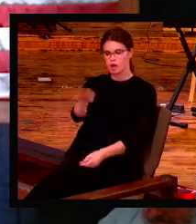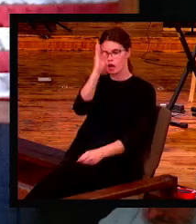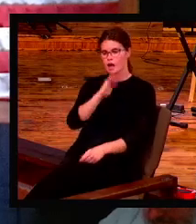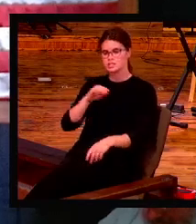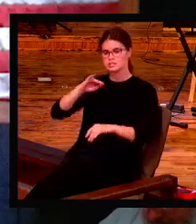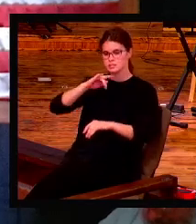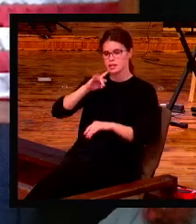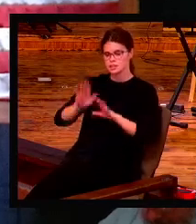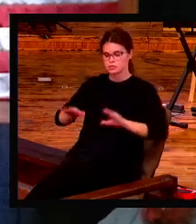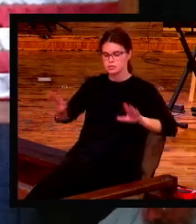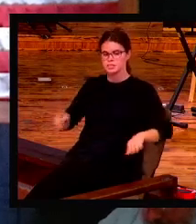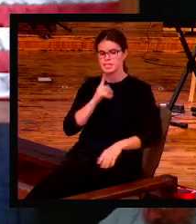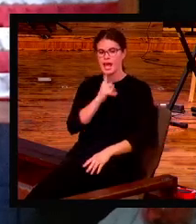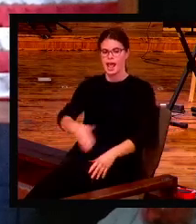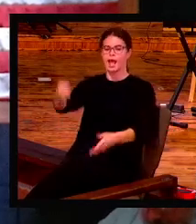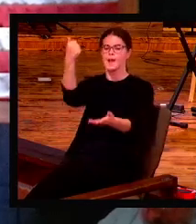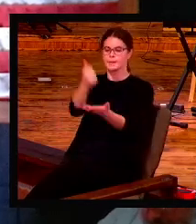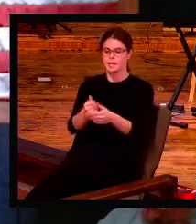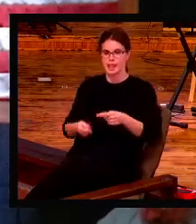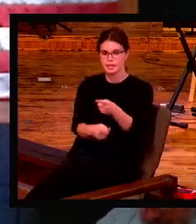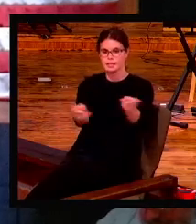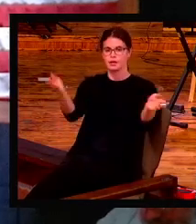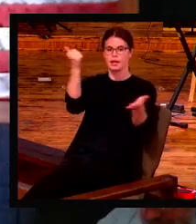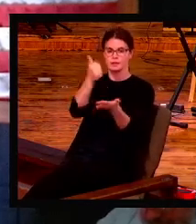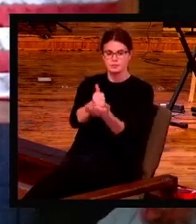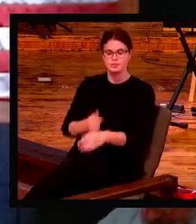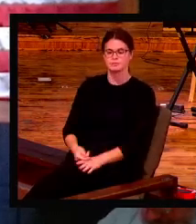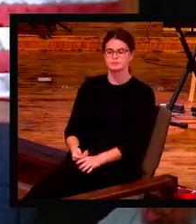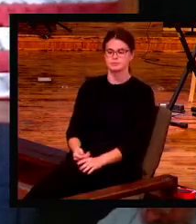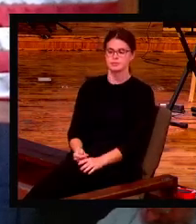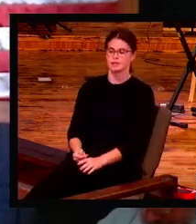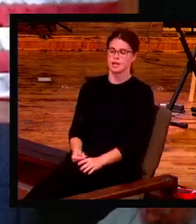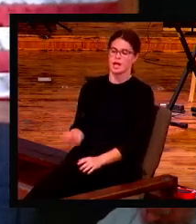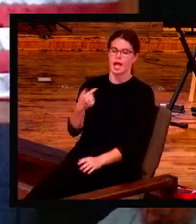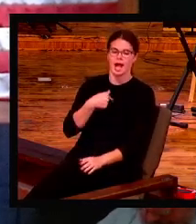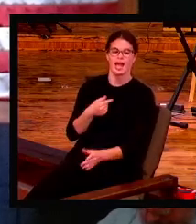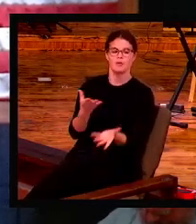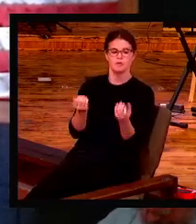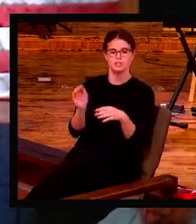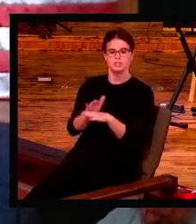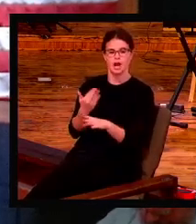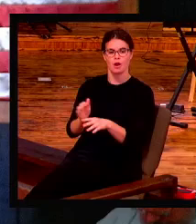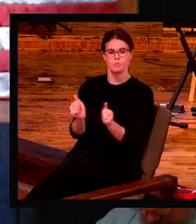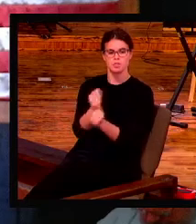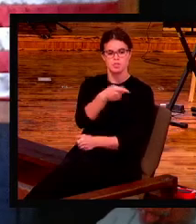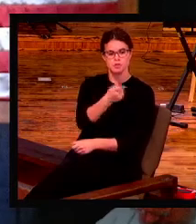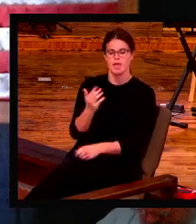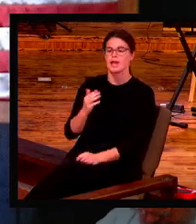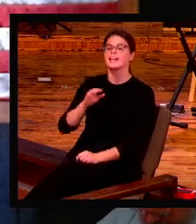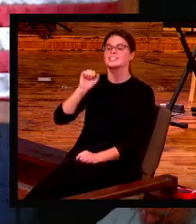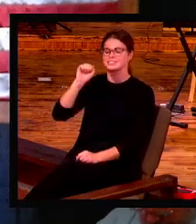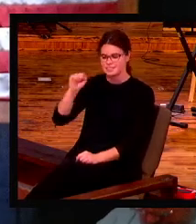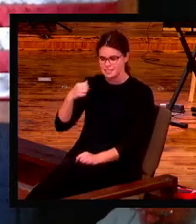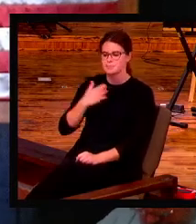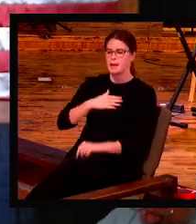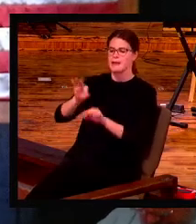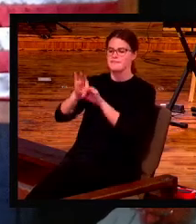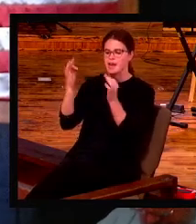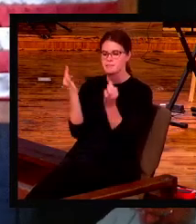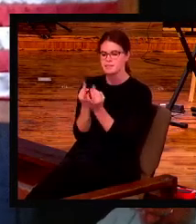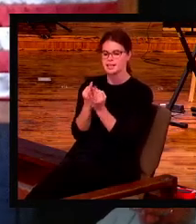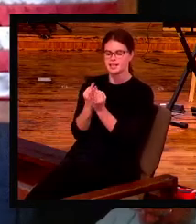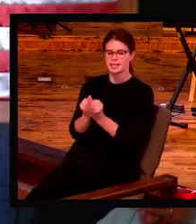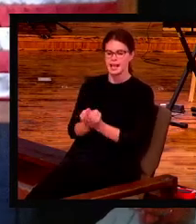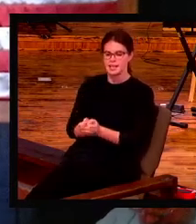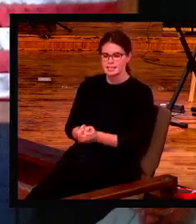Awesome. So I want to share with you that, yes, my family did take up this entire row. Felt bad for anybody